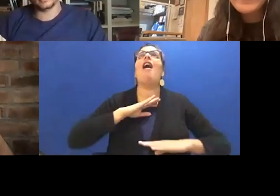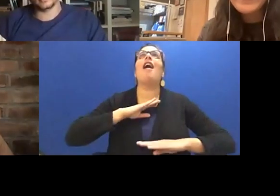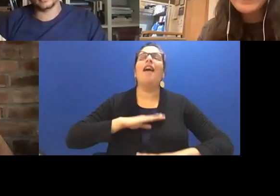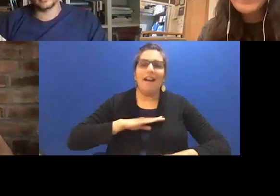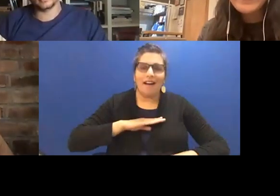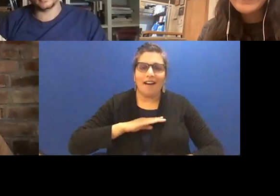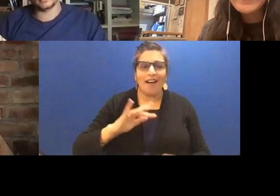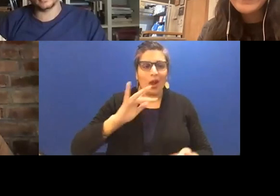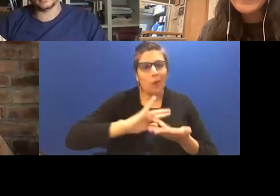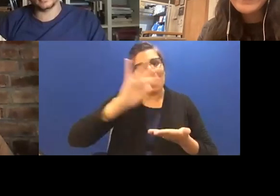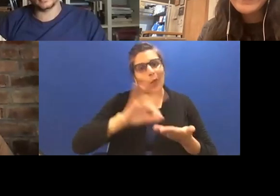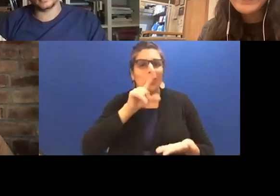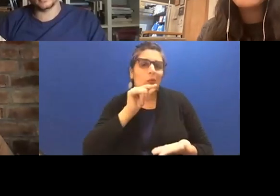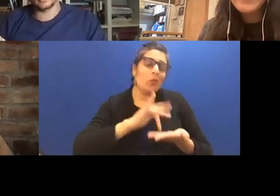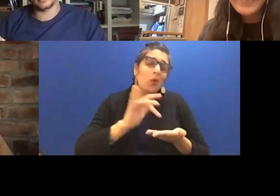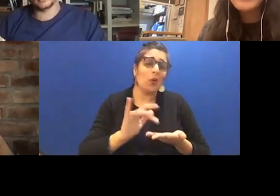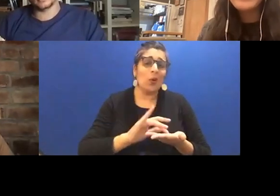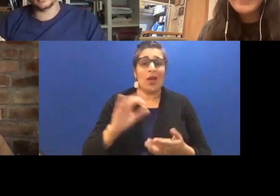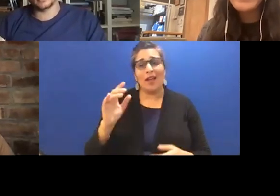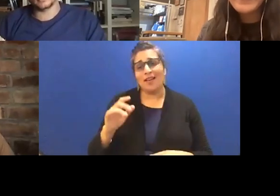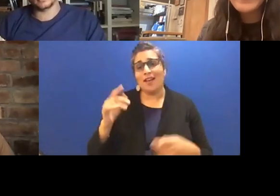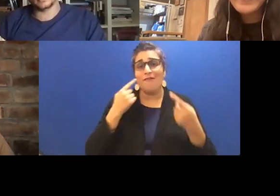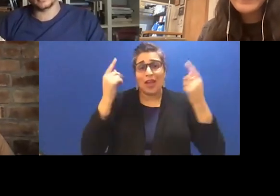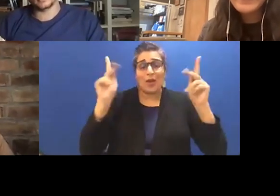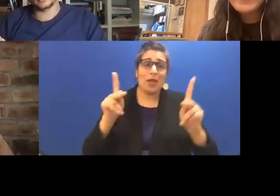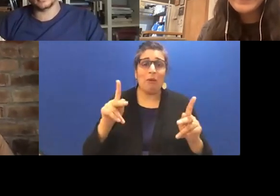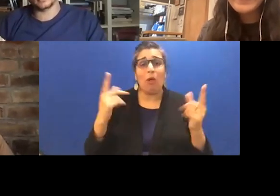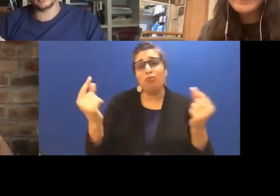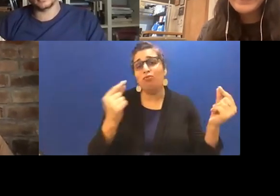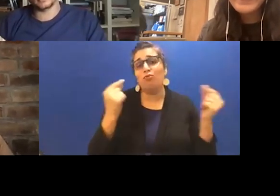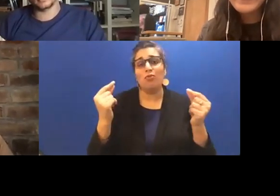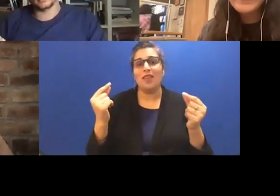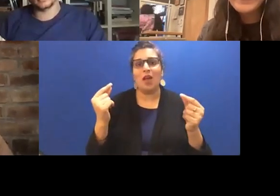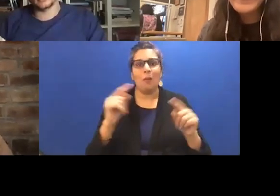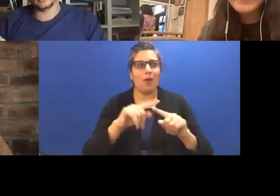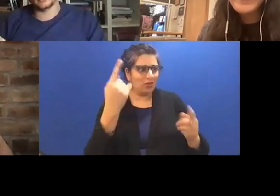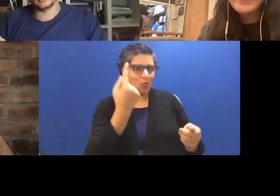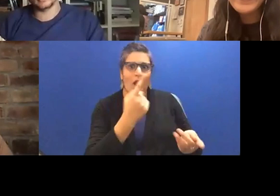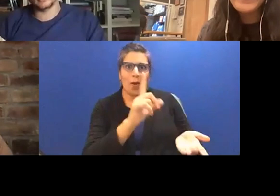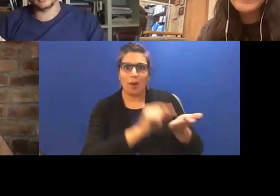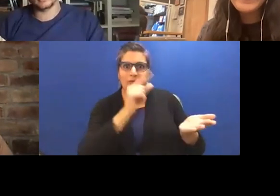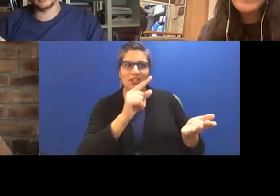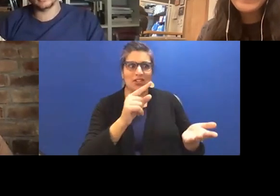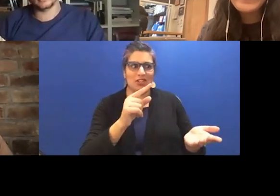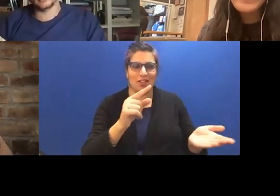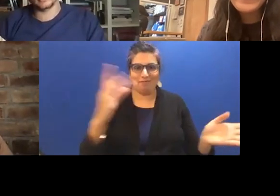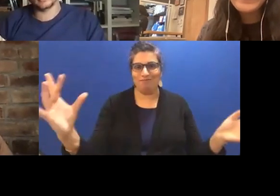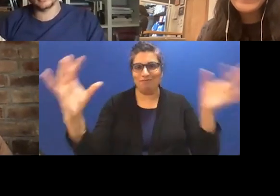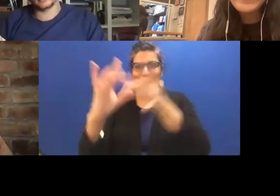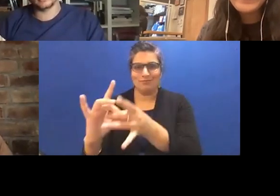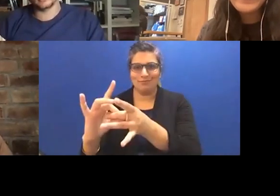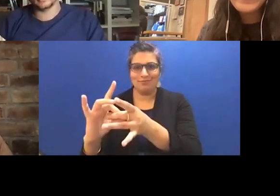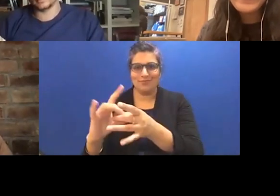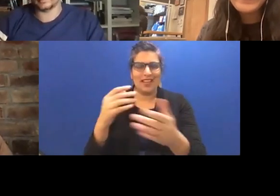like obscure kind of like celebrity gossip thing that you thought no one else would know about, but like here's a publication that is acknowledging that, that